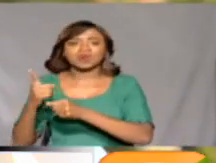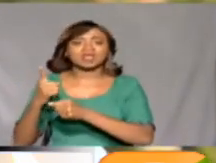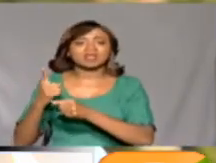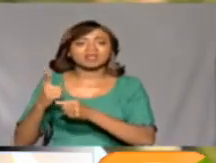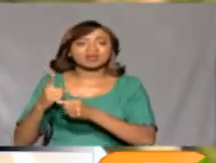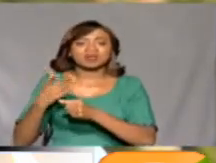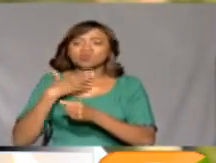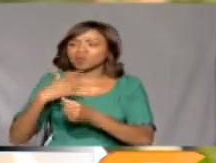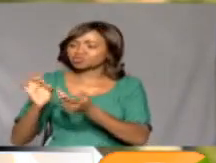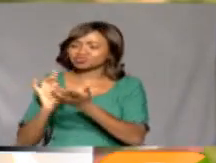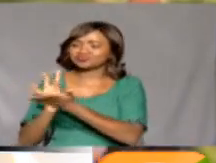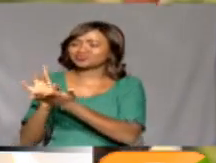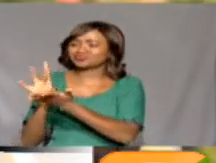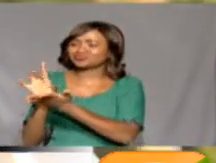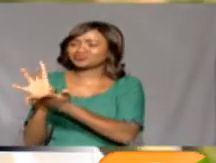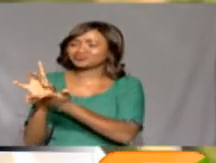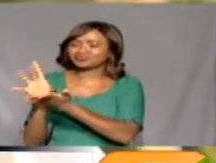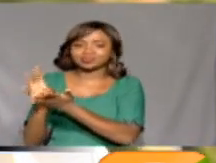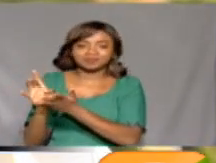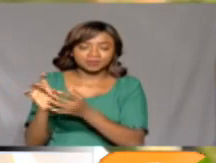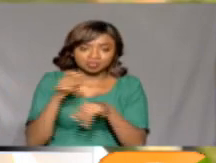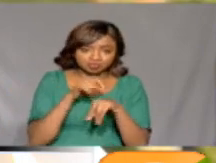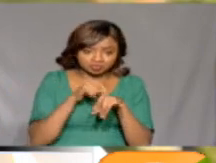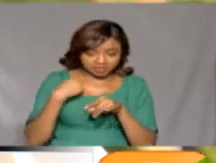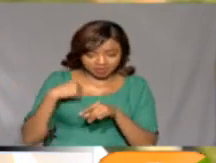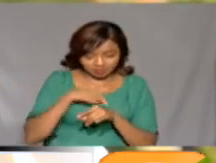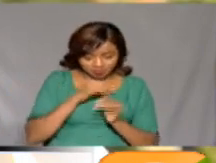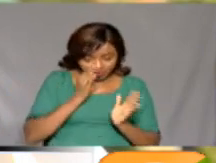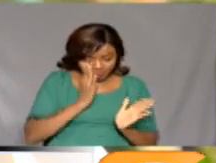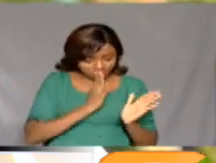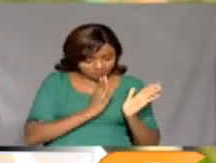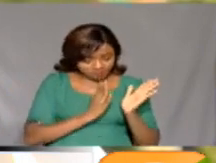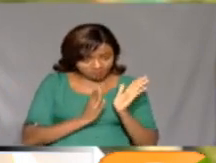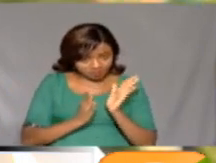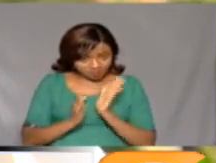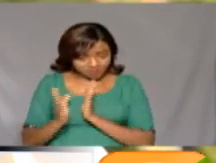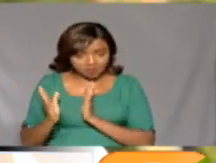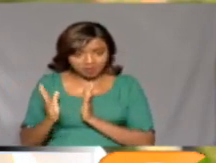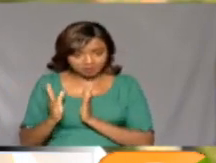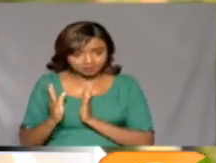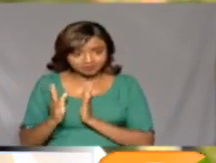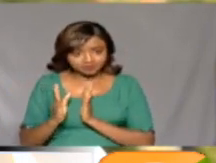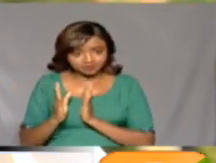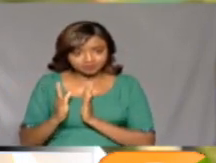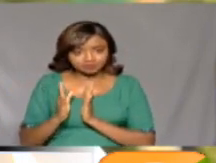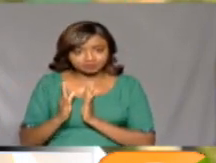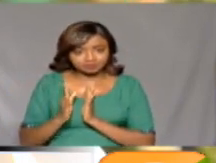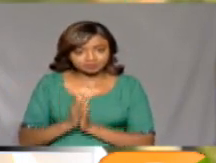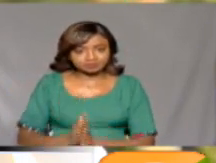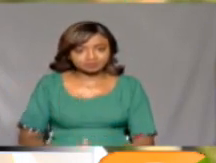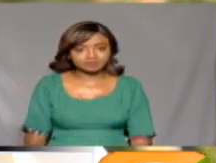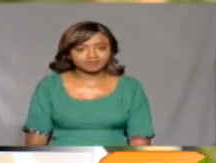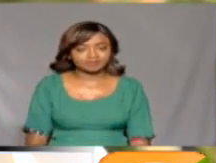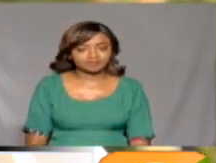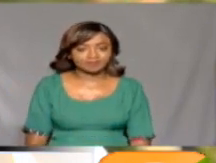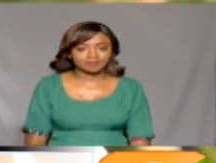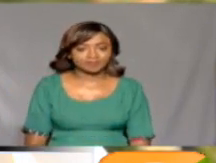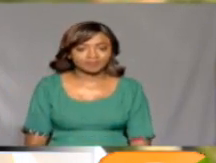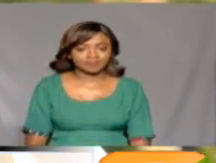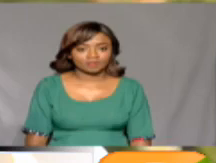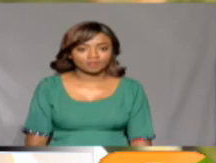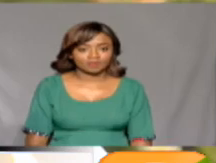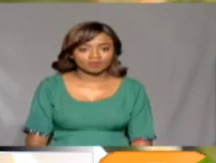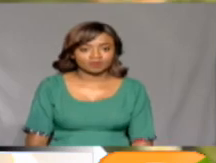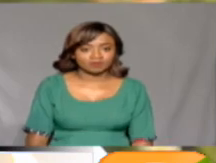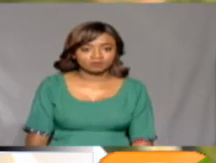So while we are preparing to go to, so the commandant of the presidential escort comes and